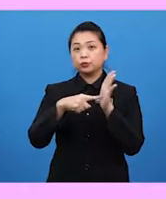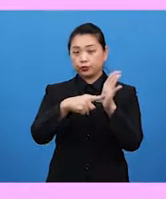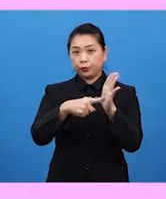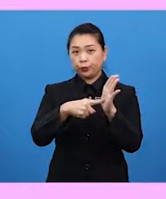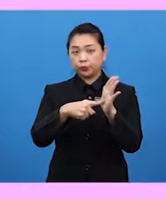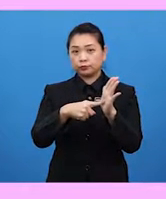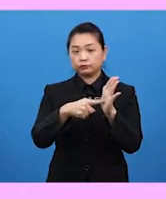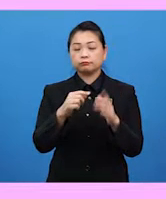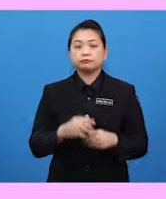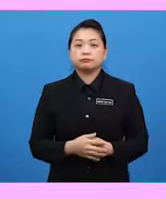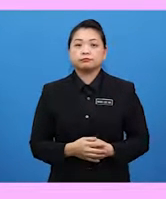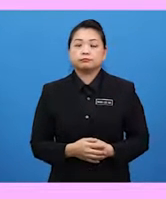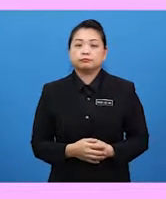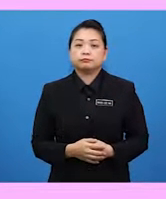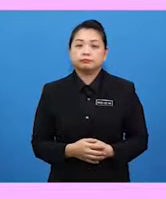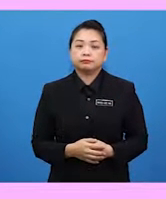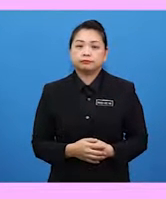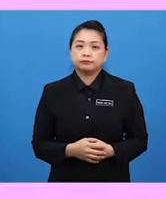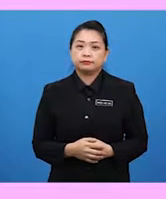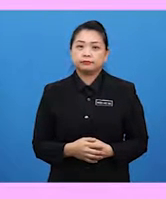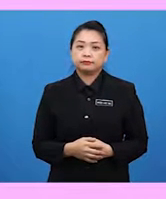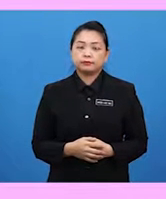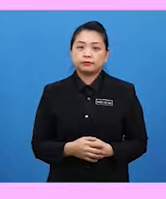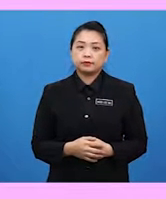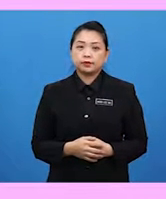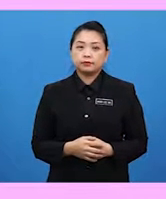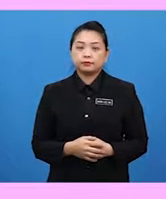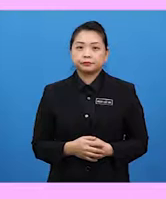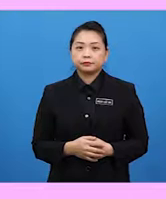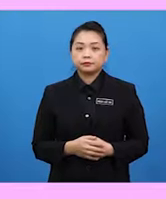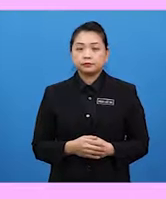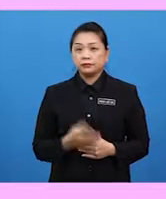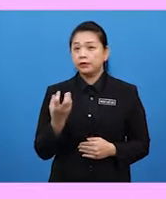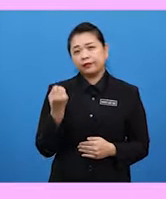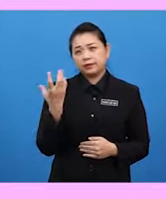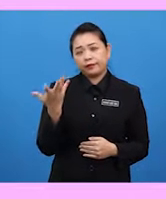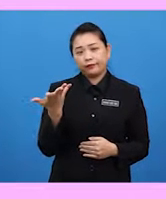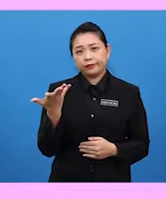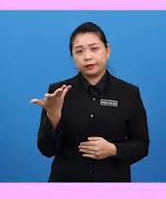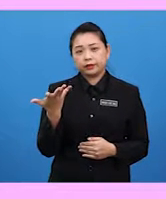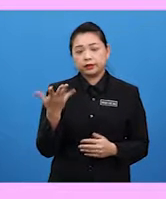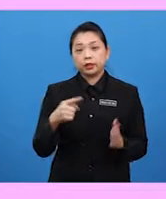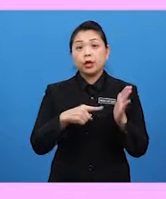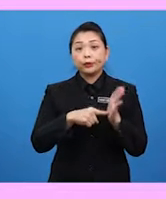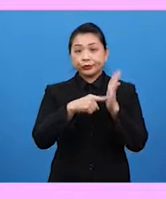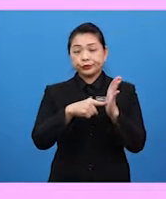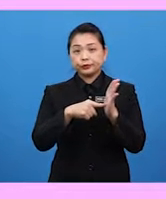stated explicitly or it may be implied. There are several themes highlighted in this